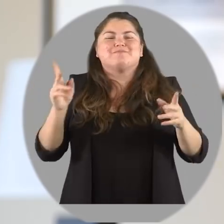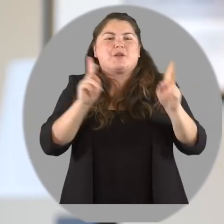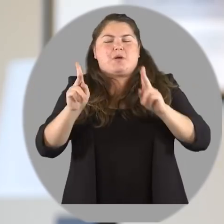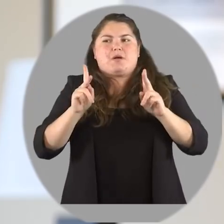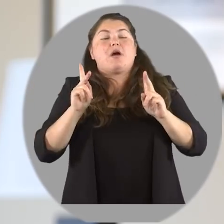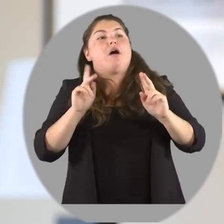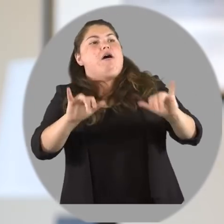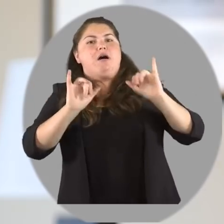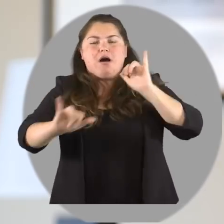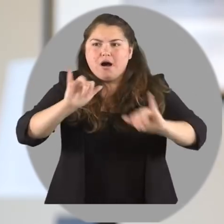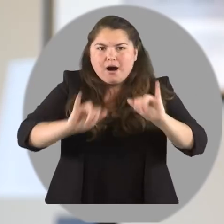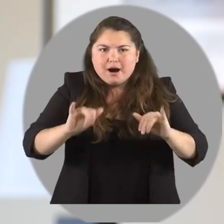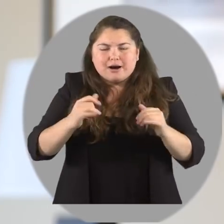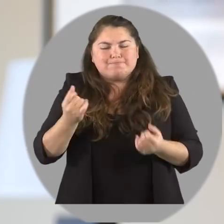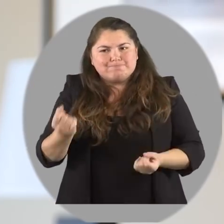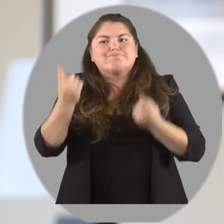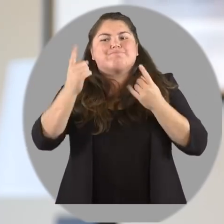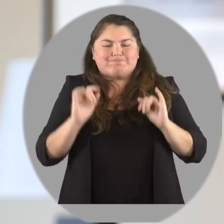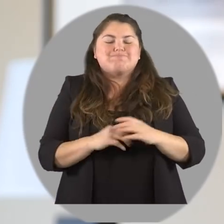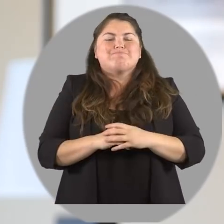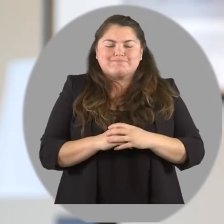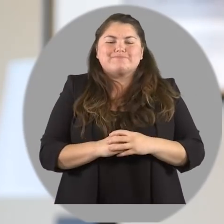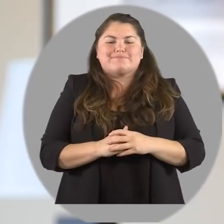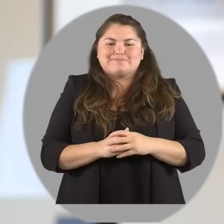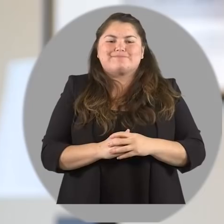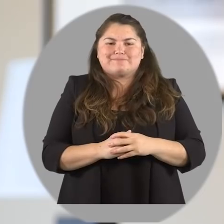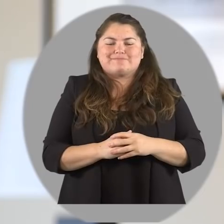people need to realize that